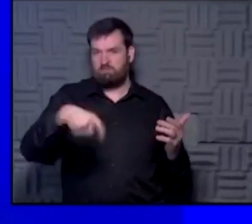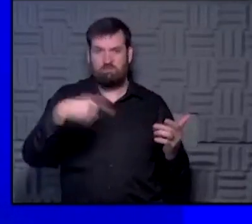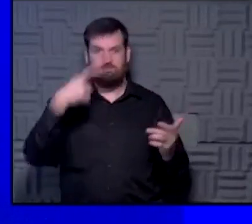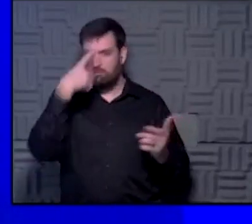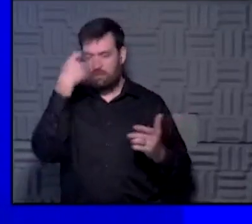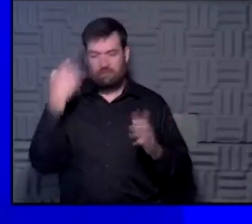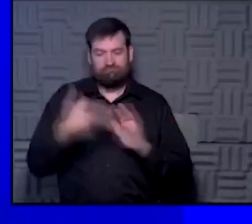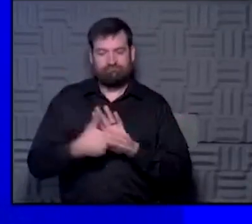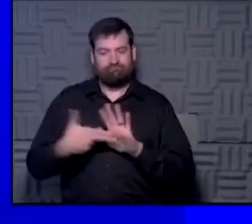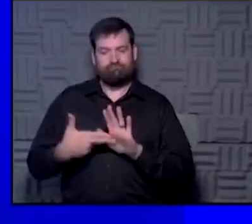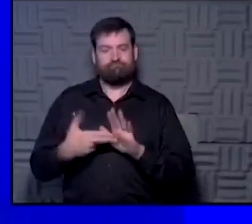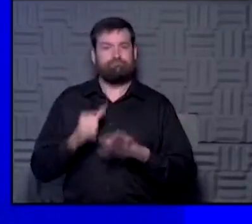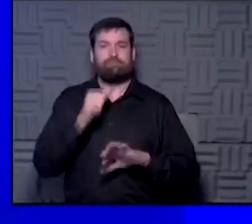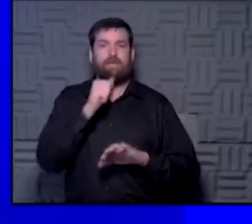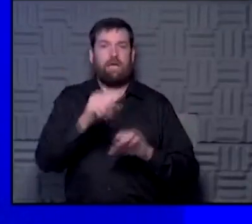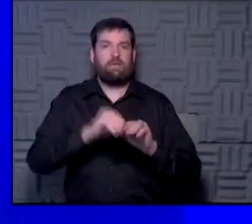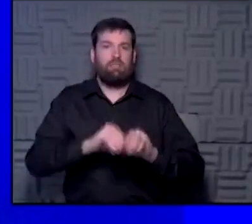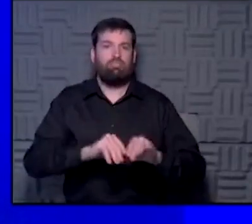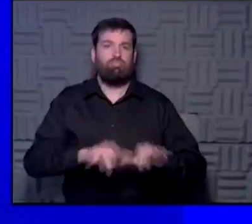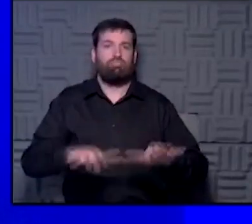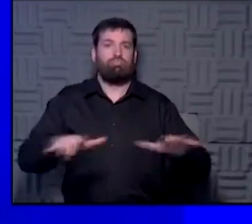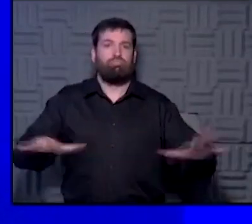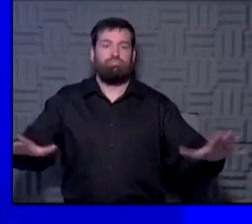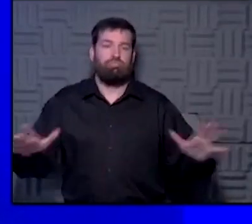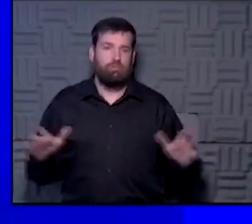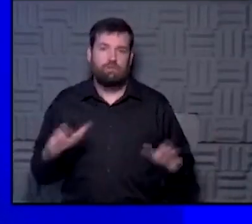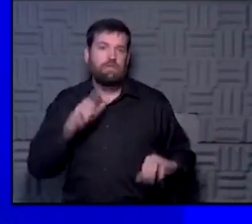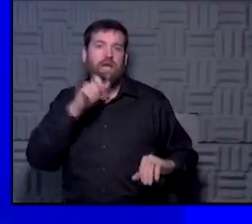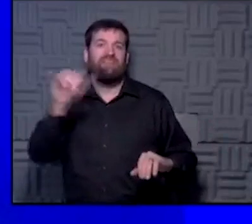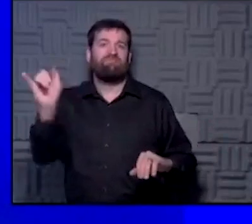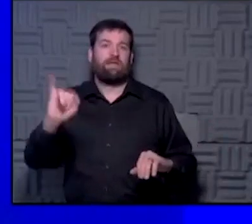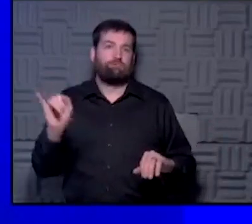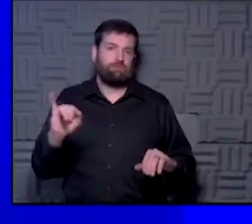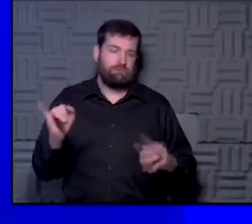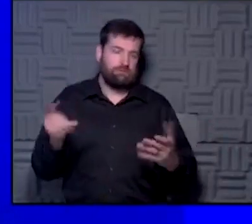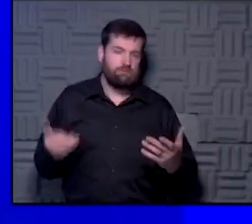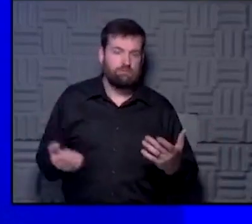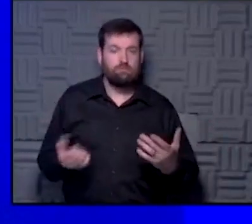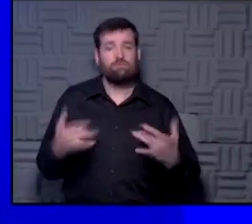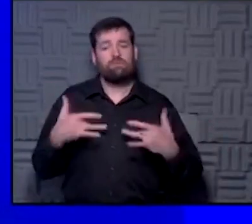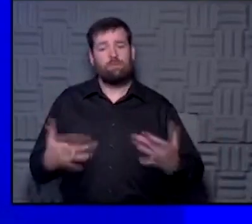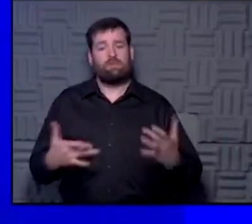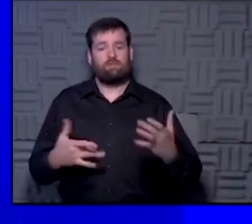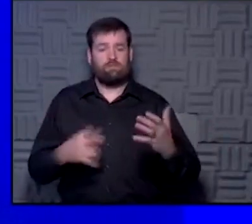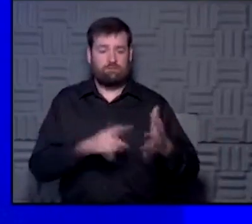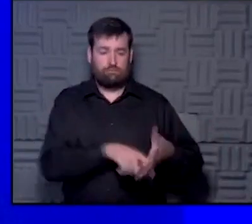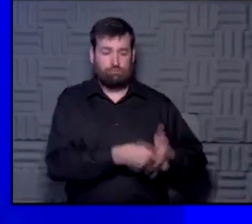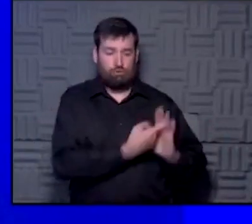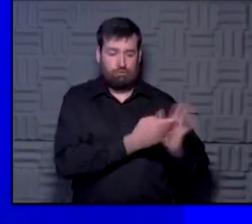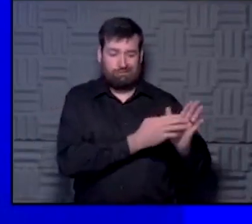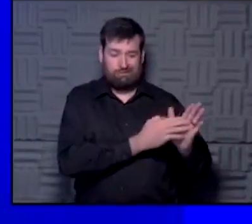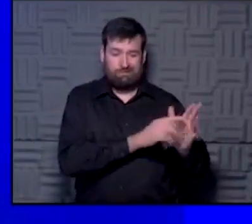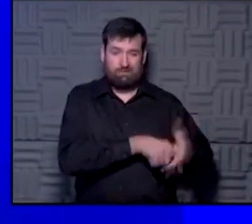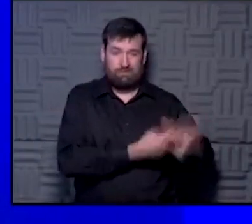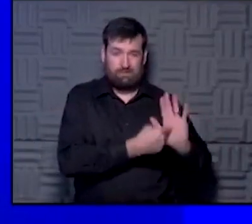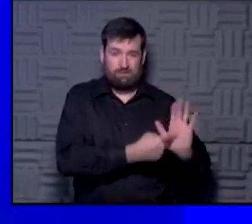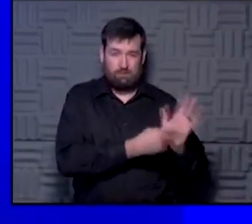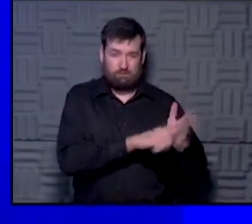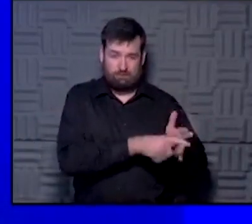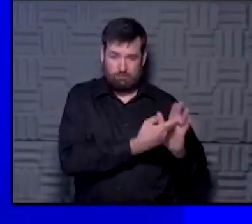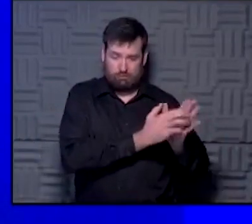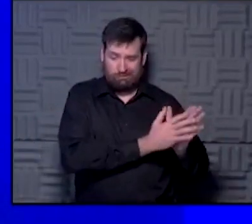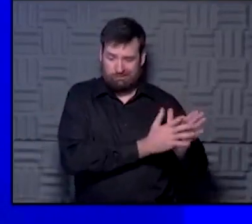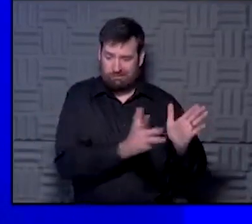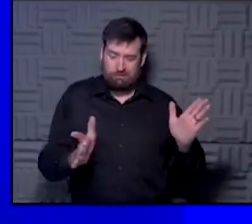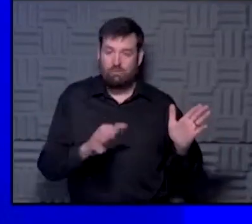are figured to be non-contagious or not infectious. And that's typically about 10 days after their symptoms or 10 days